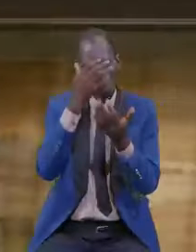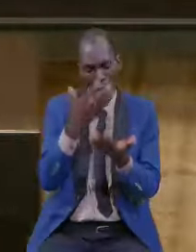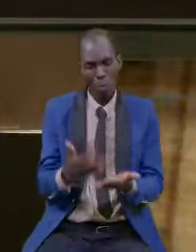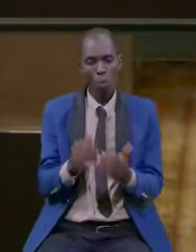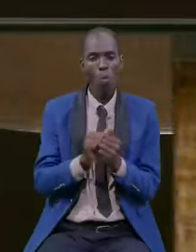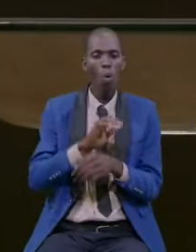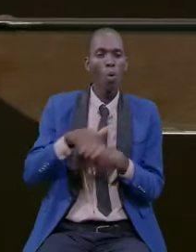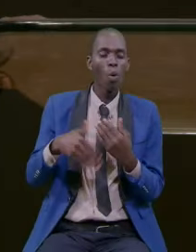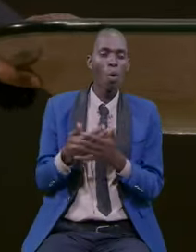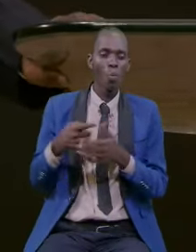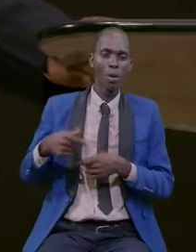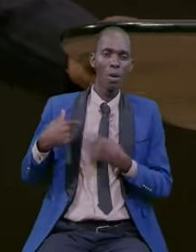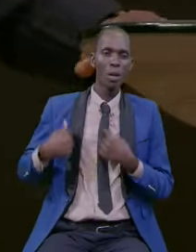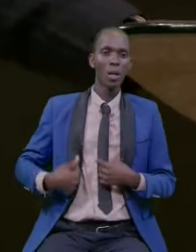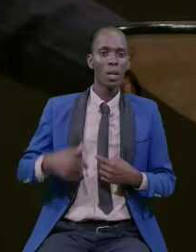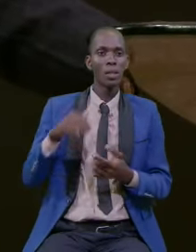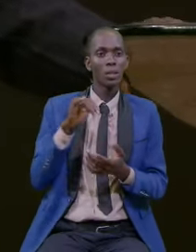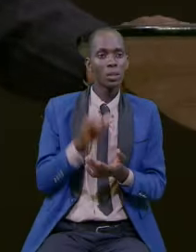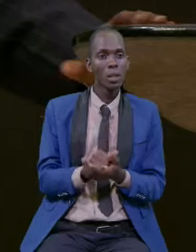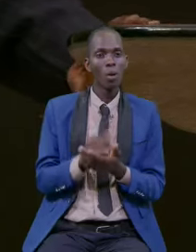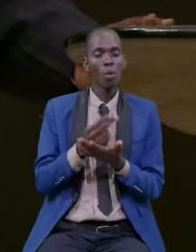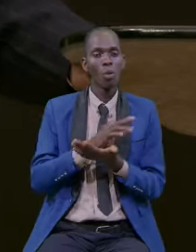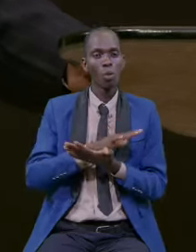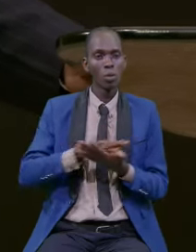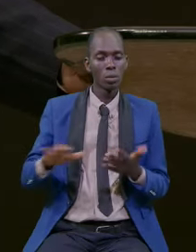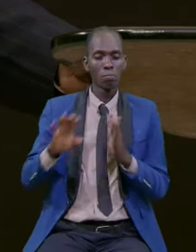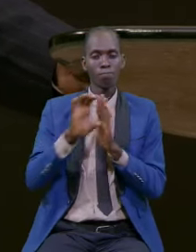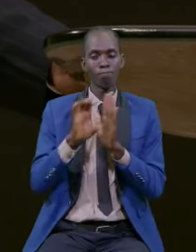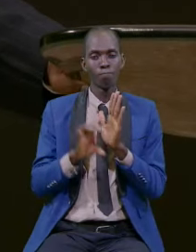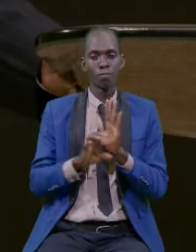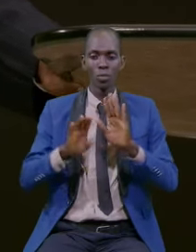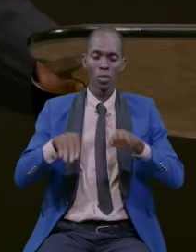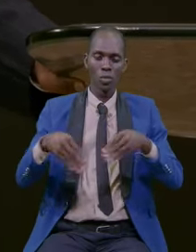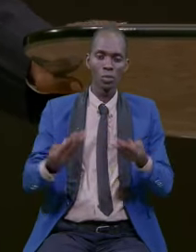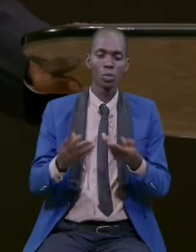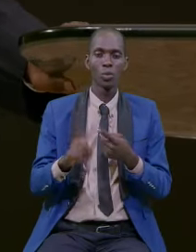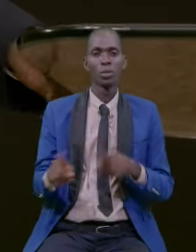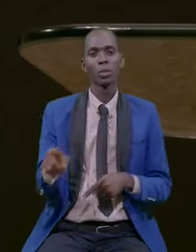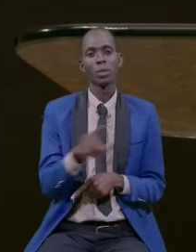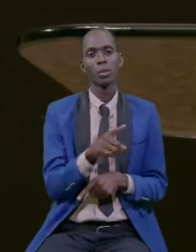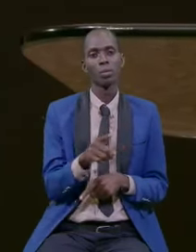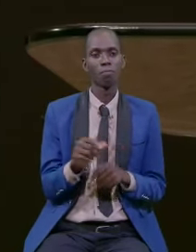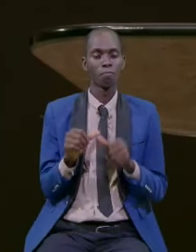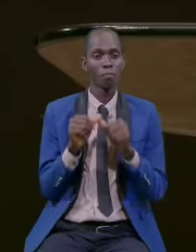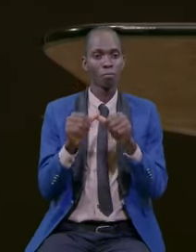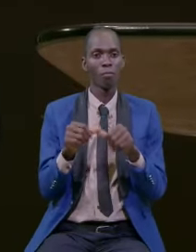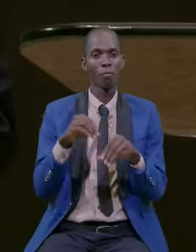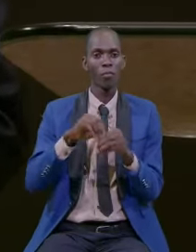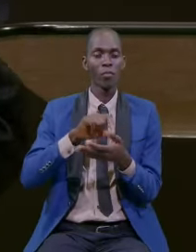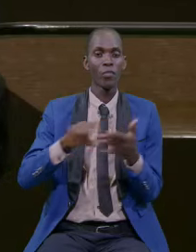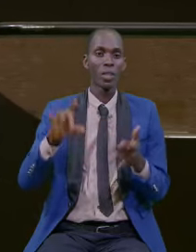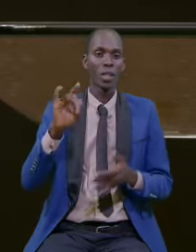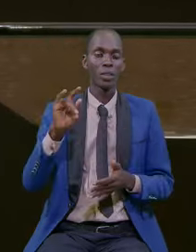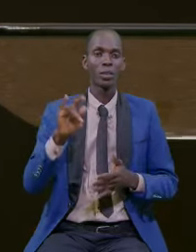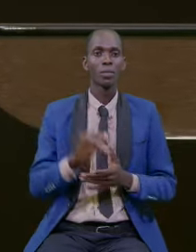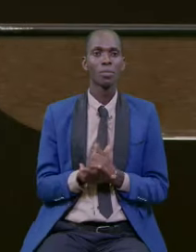holy commandment delivered unto them. Look at verse 18. In verse 18